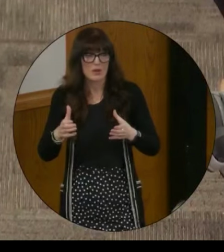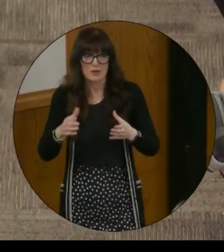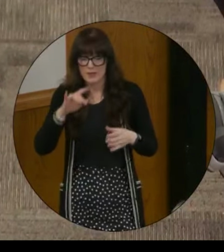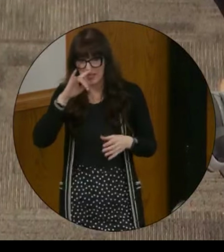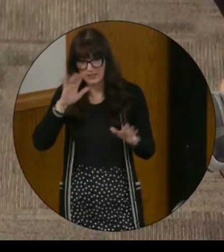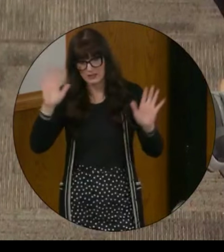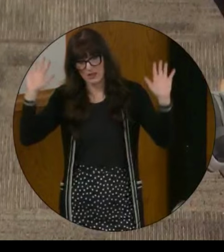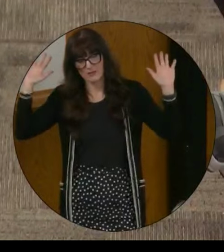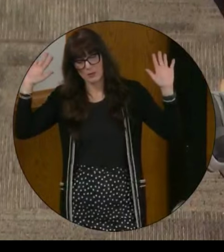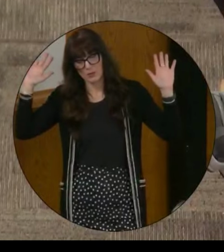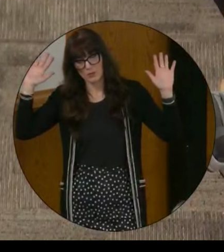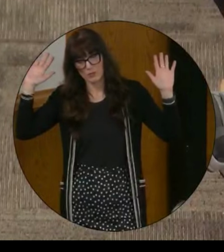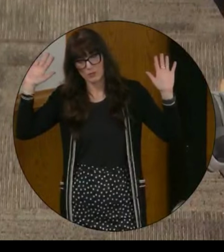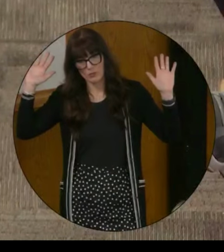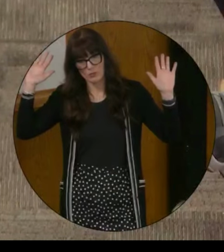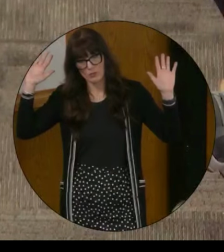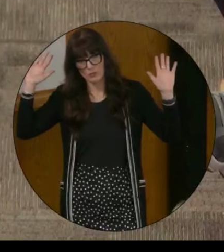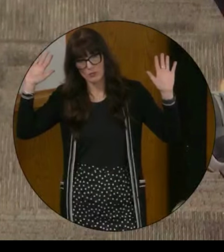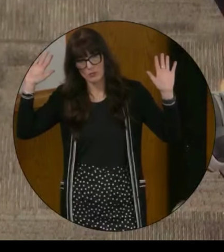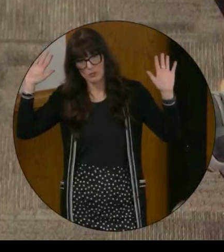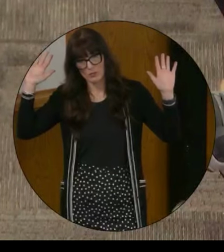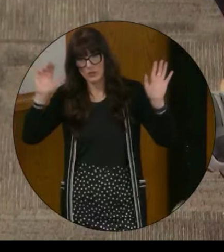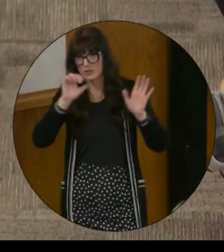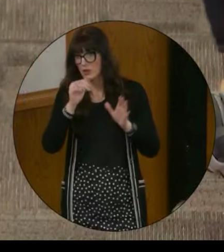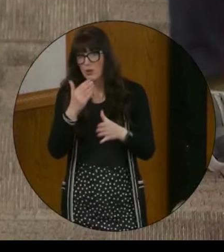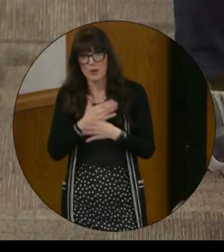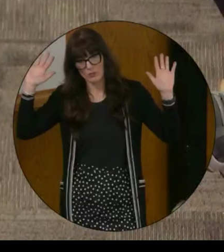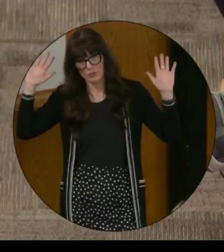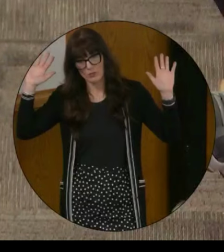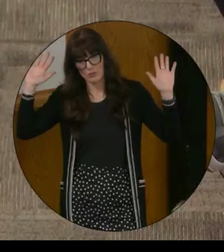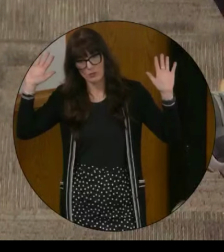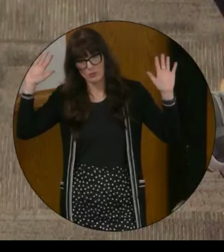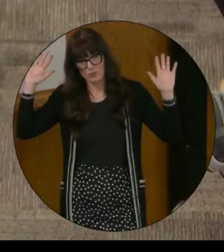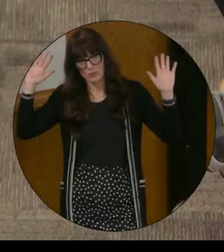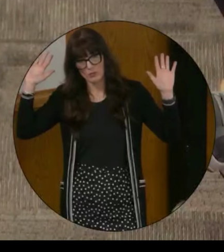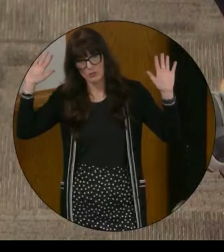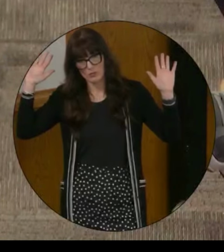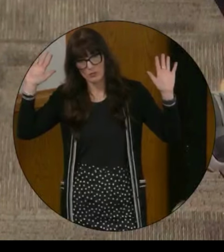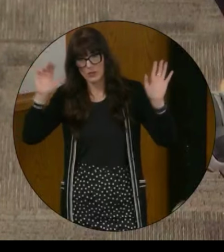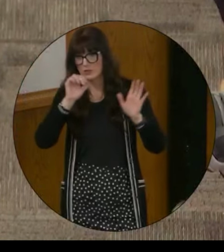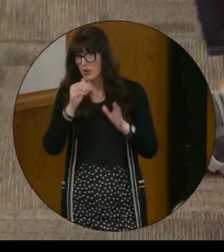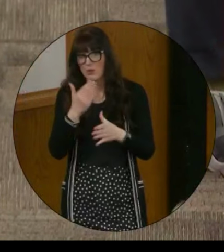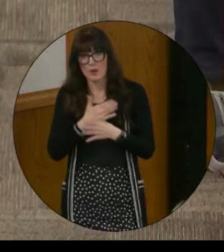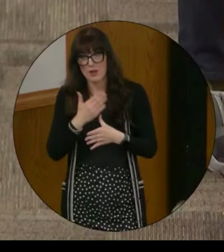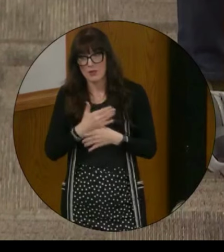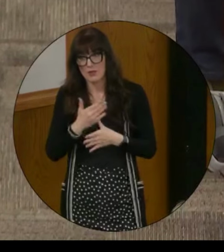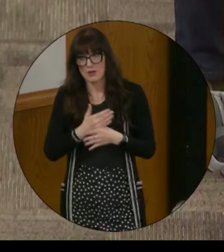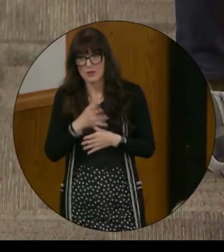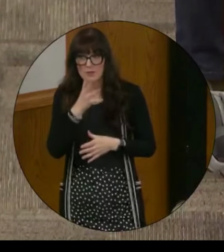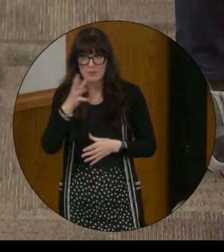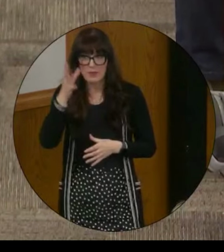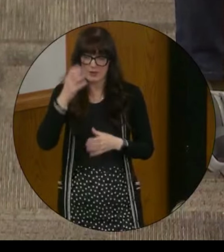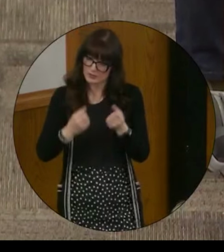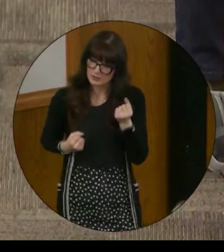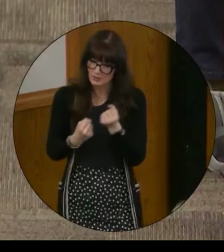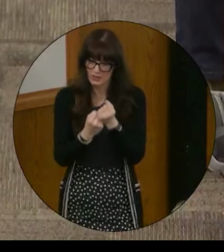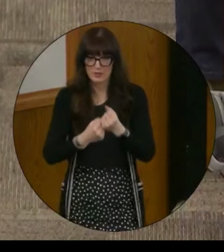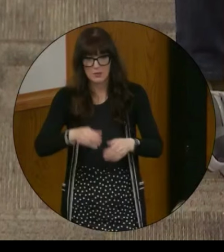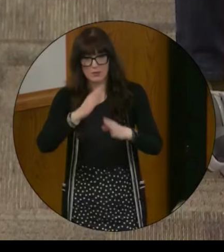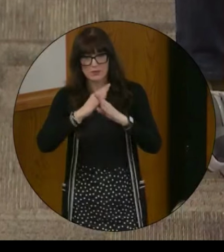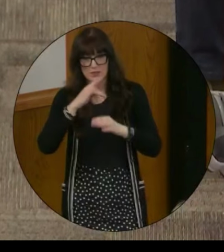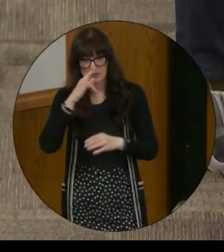kids alone. Leave them alone. Parents, alone. Parents, stand up, protect